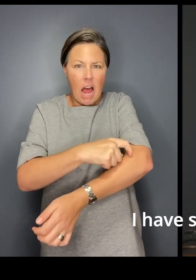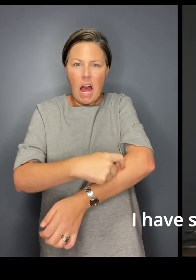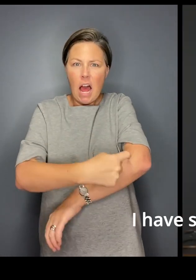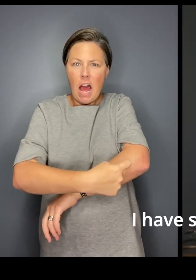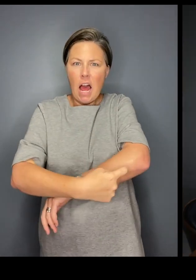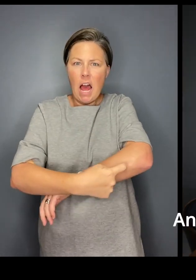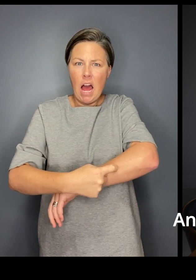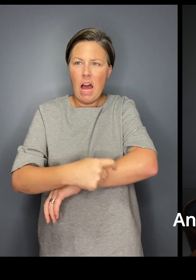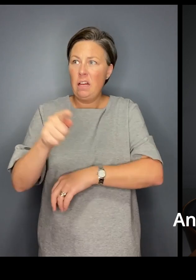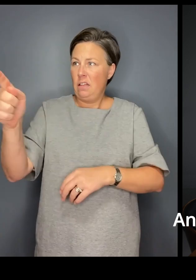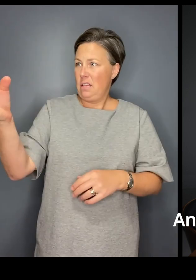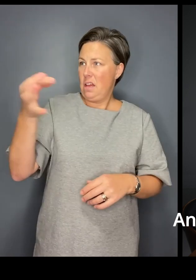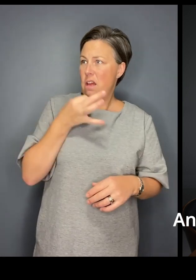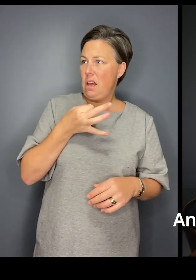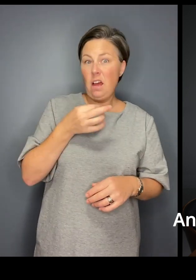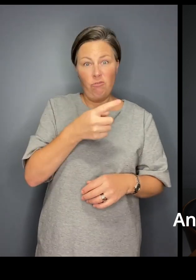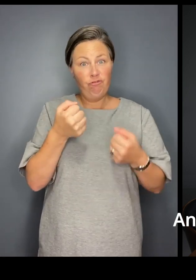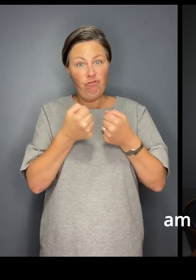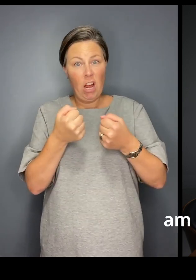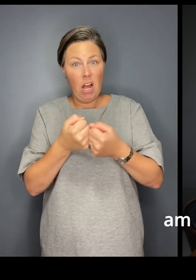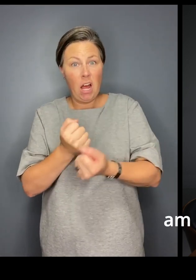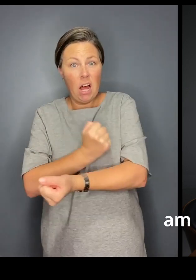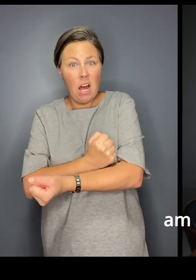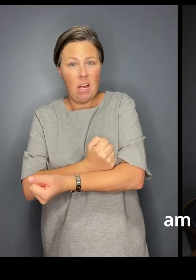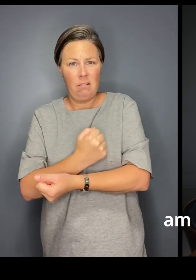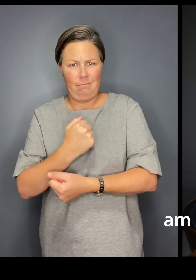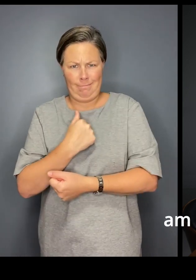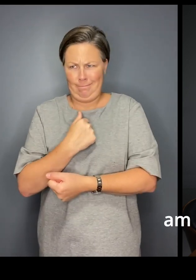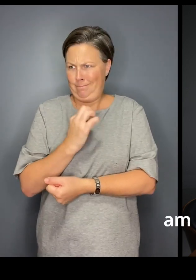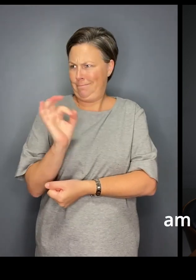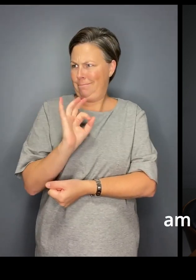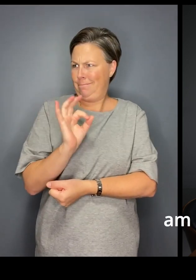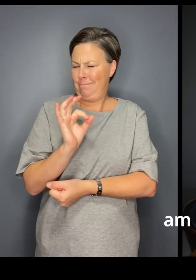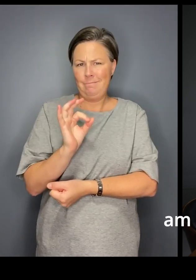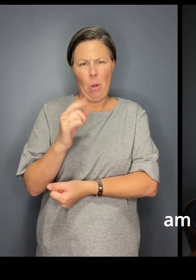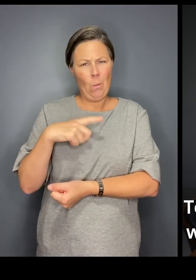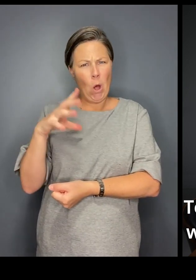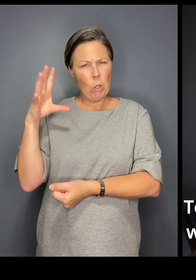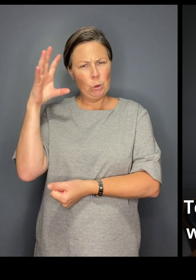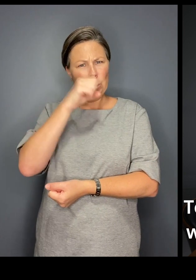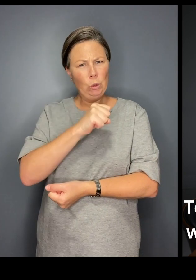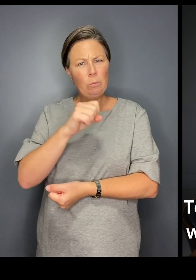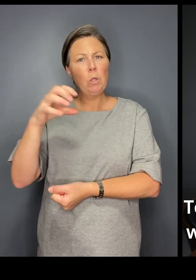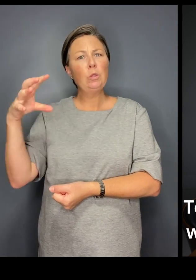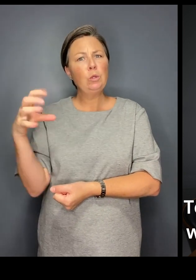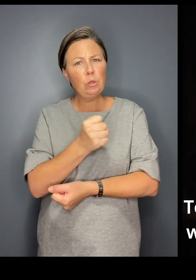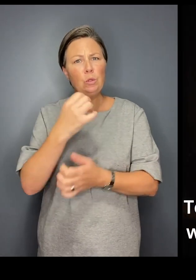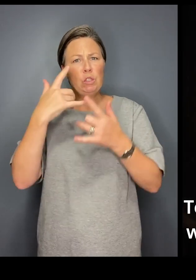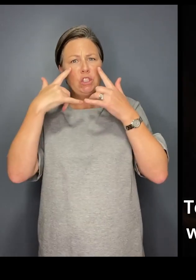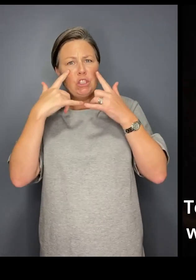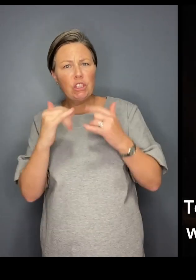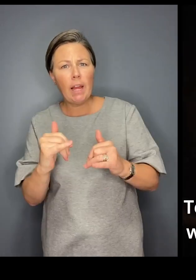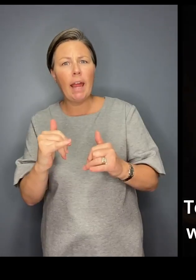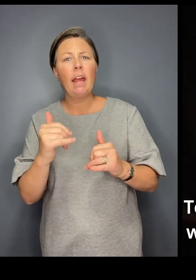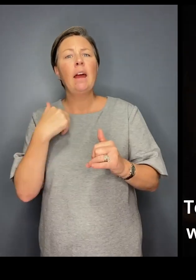arms. And the ED doctor asked me, am I an intravenous drug user? To which I said, no,